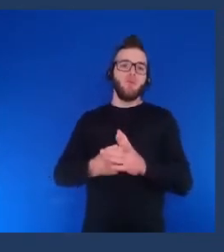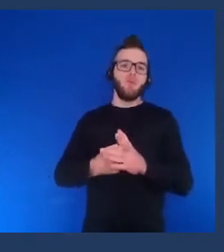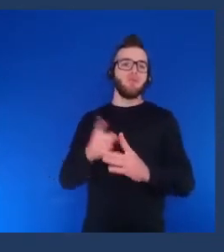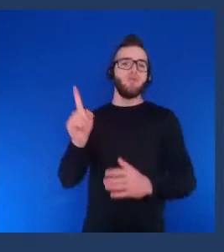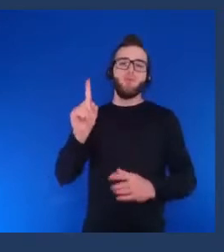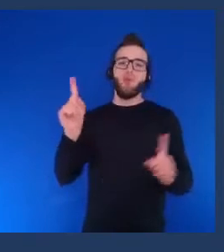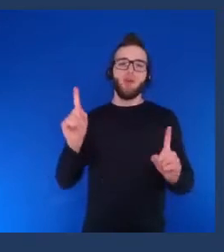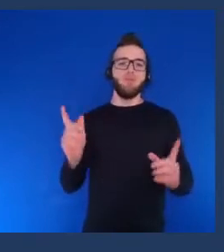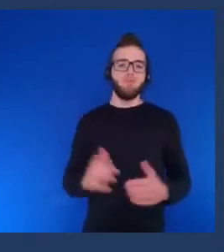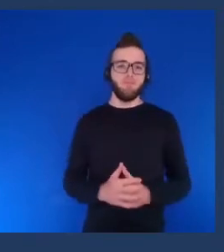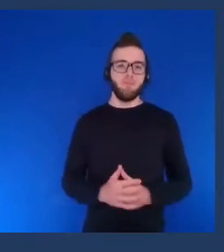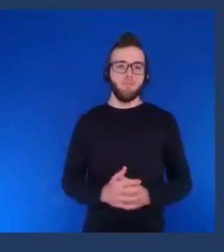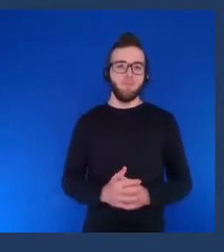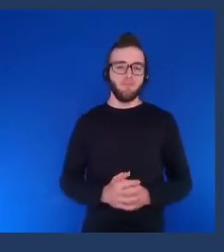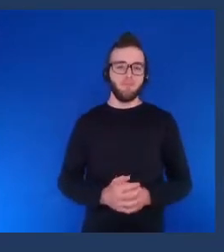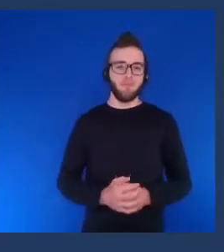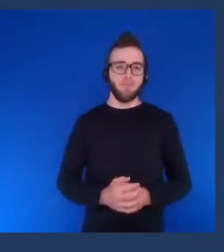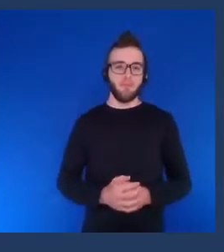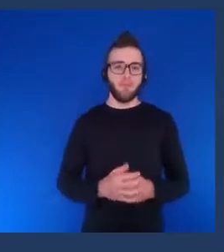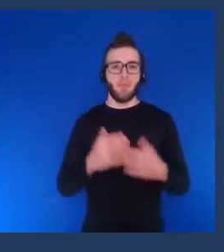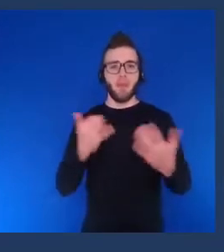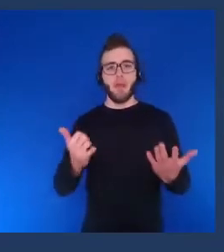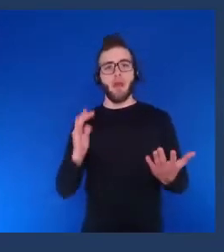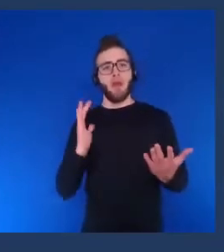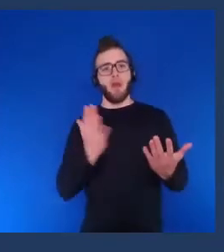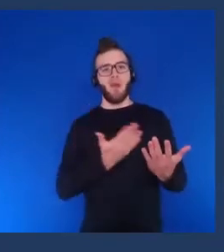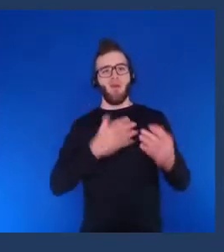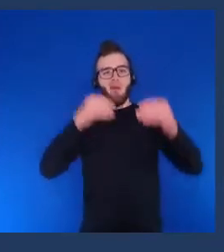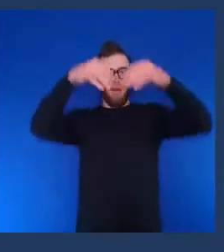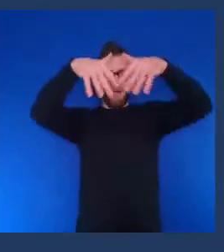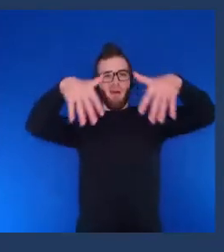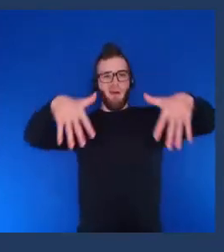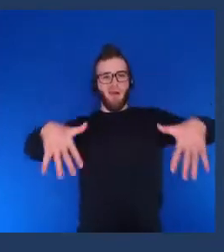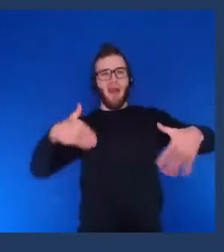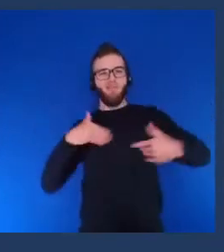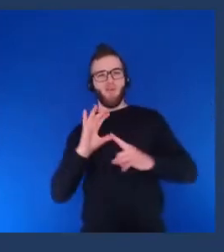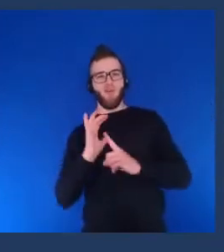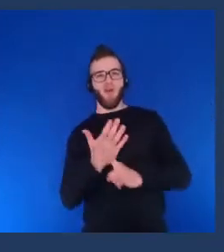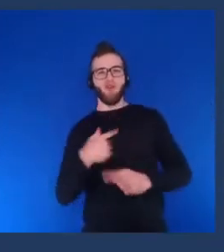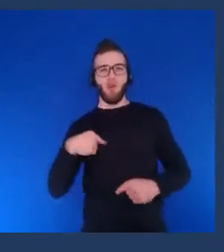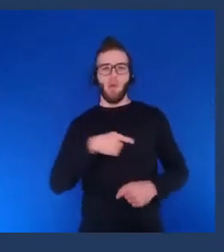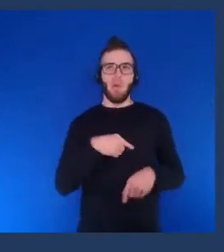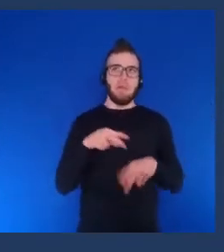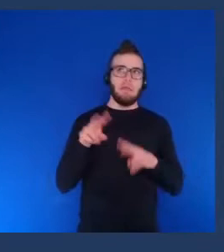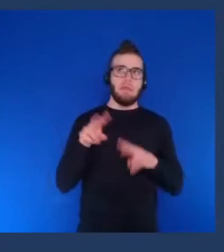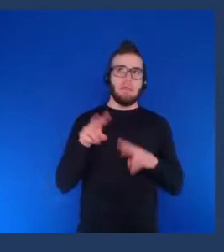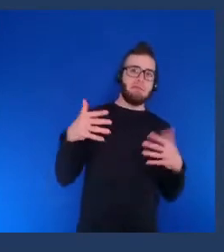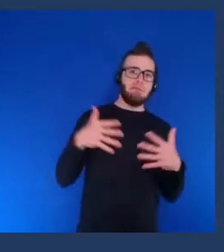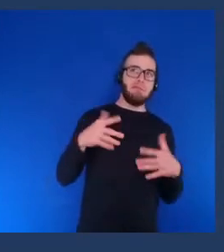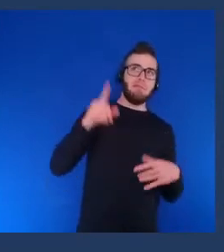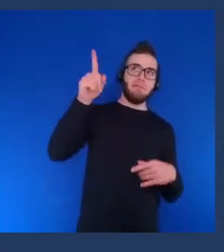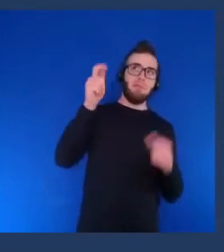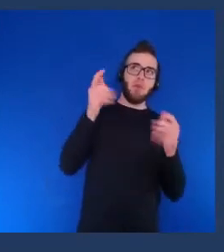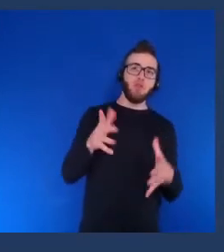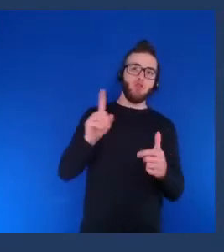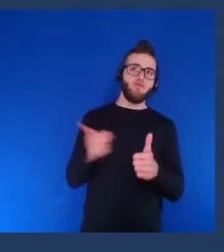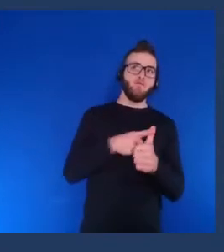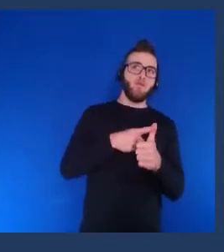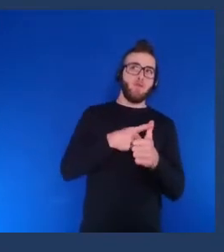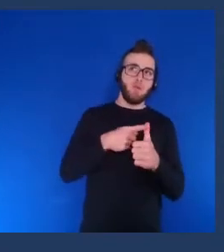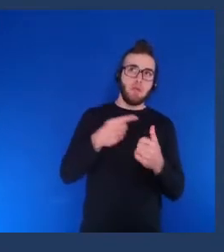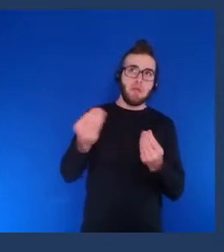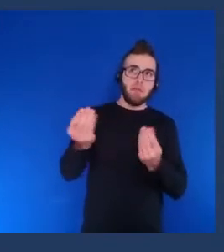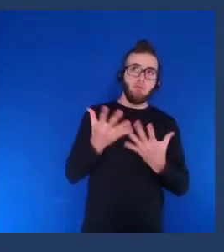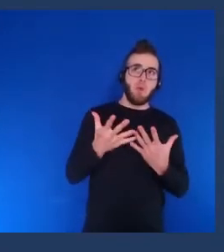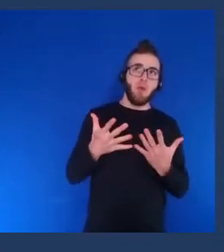are waiting for their manager or leaders to go first to create that opening. So I would just say all of us as leaders have